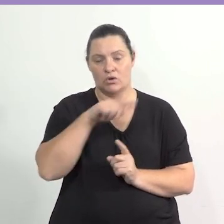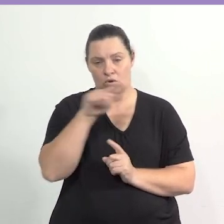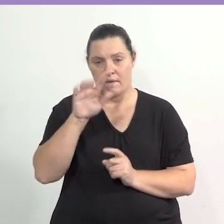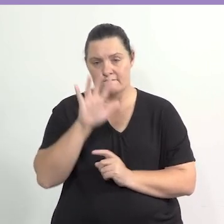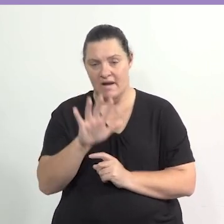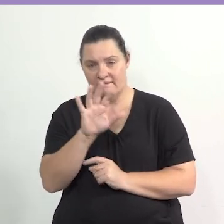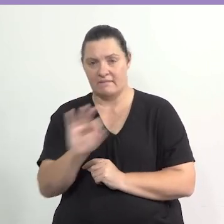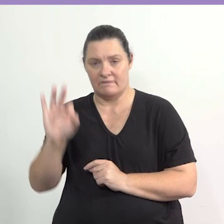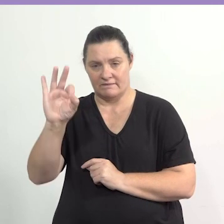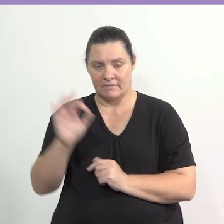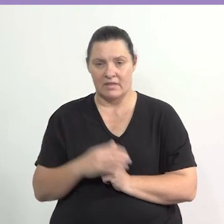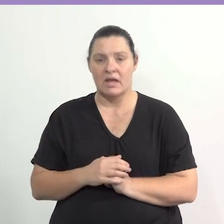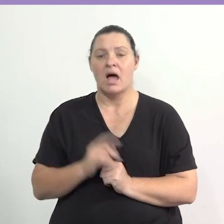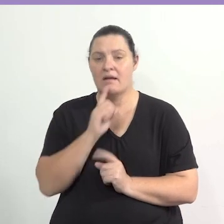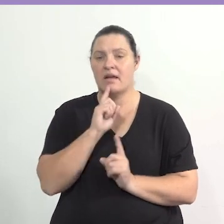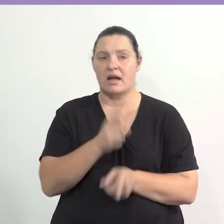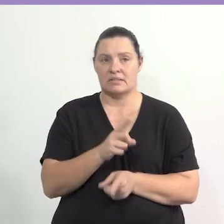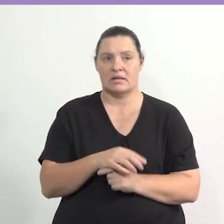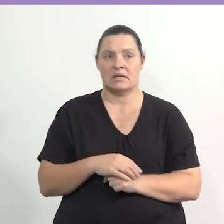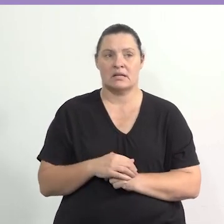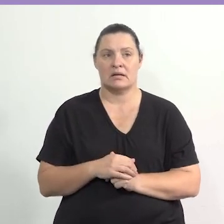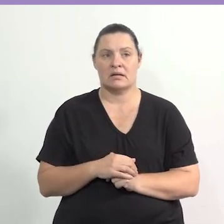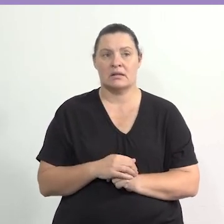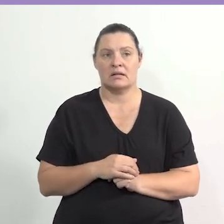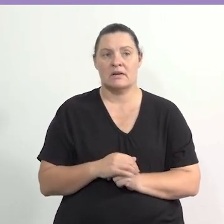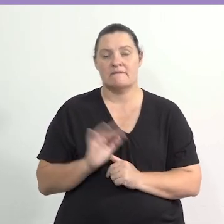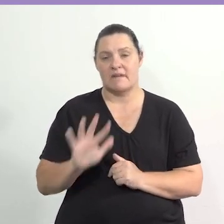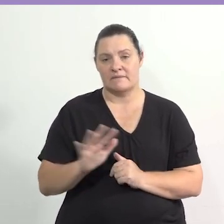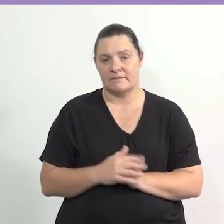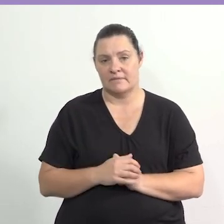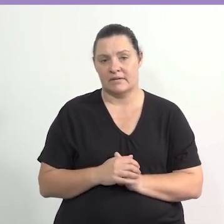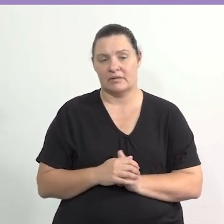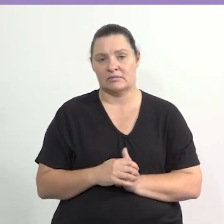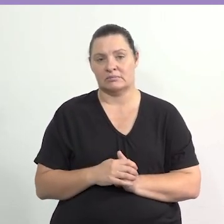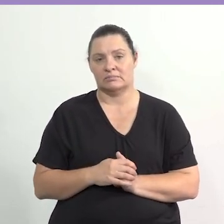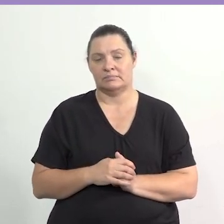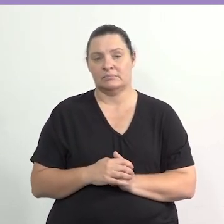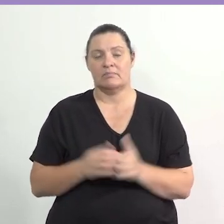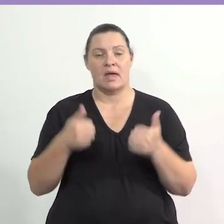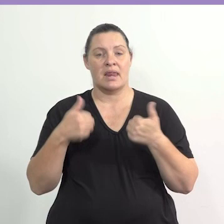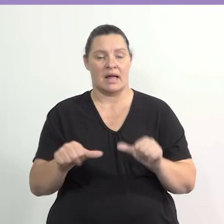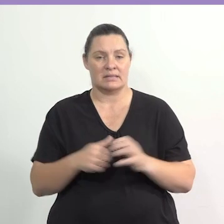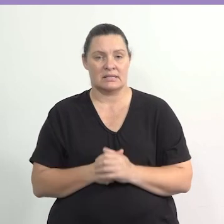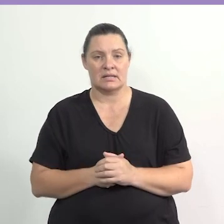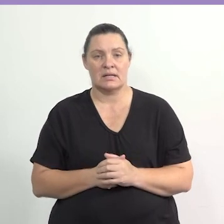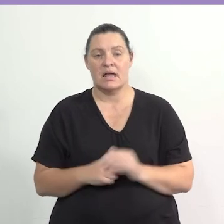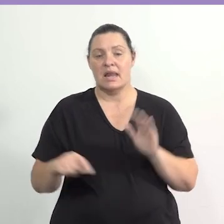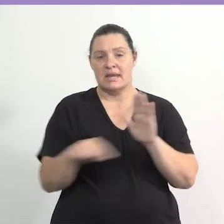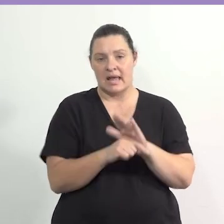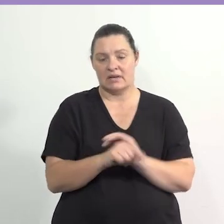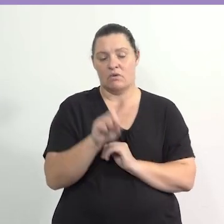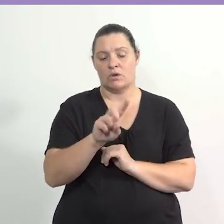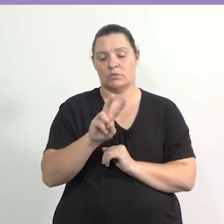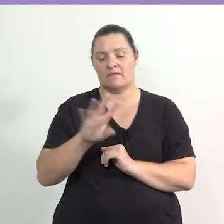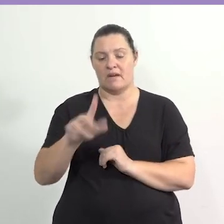the cube root of 5 cubed, and our answer there is going to be 5. And the next one is the cube root of